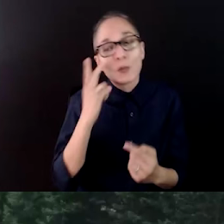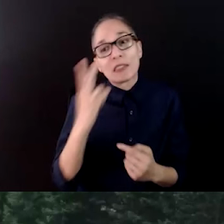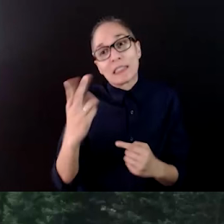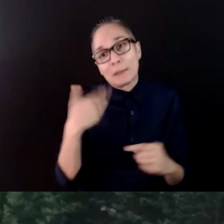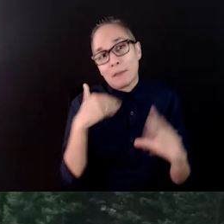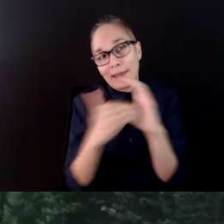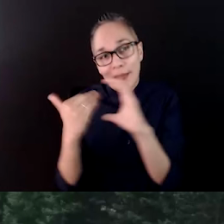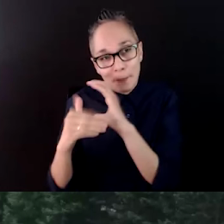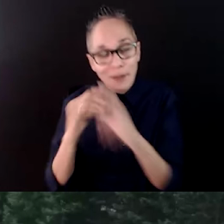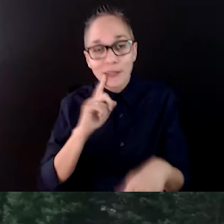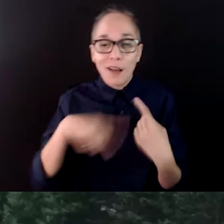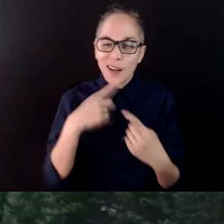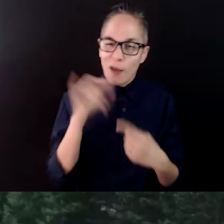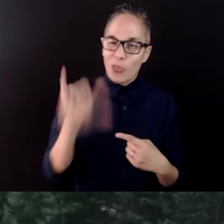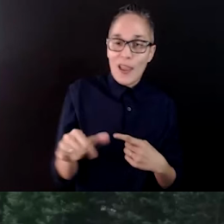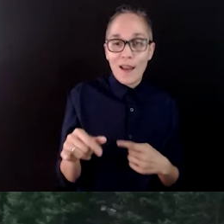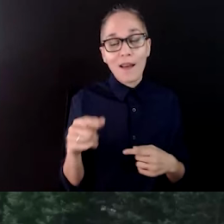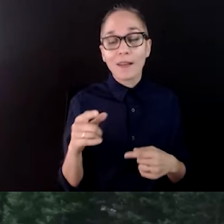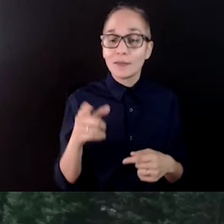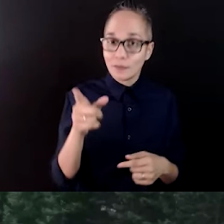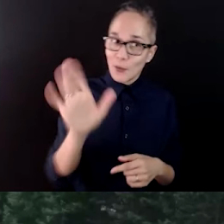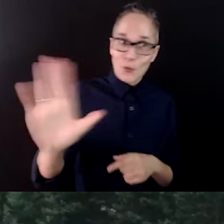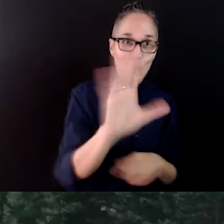emails talking about fraud students. You guys are safe.